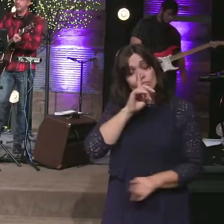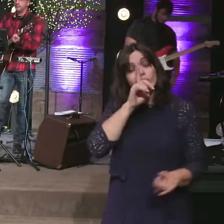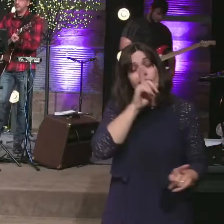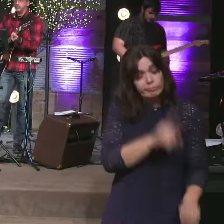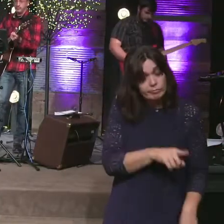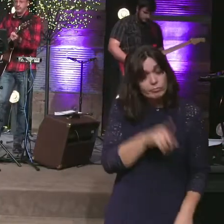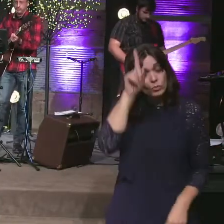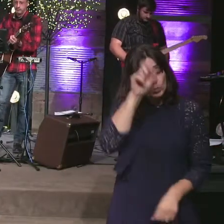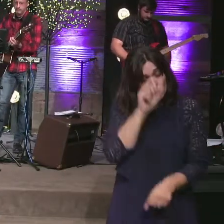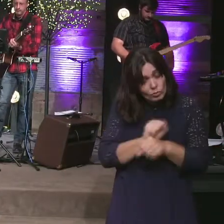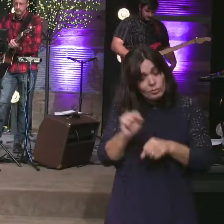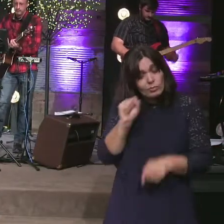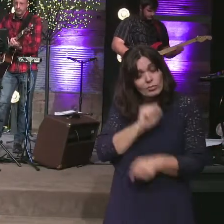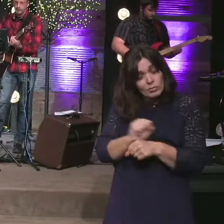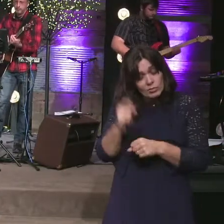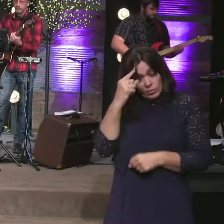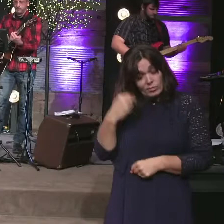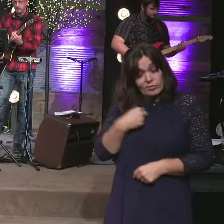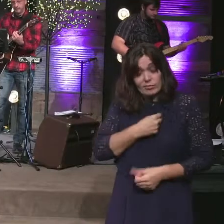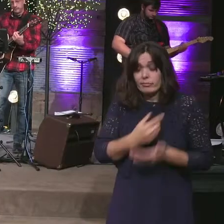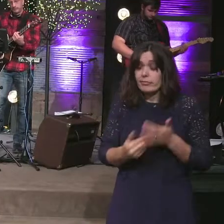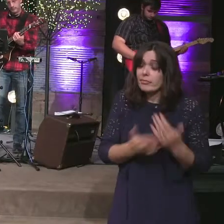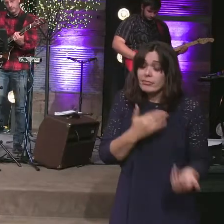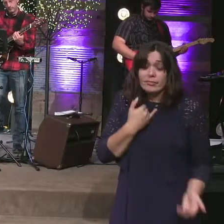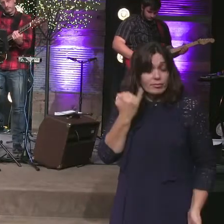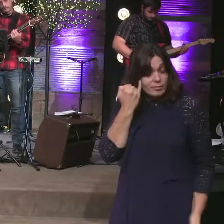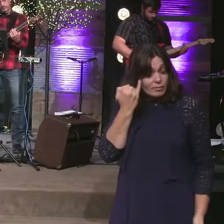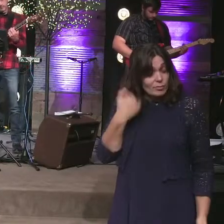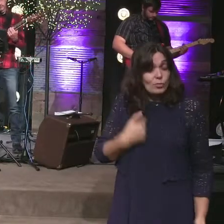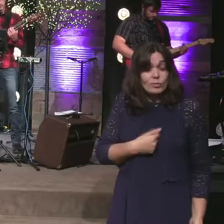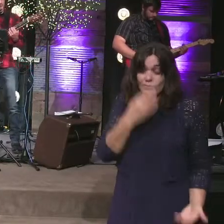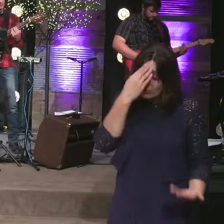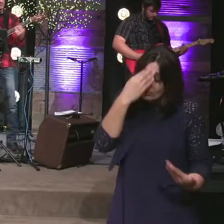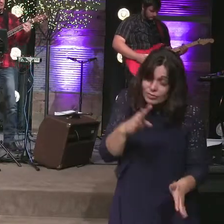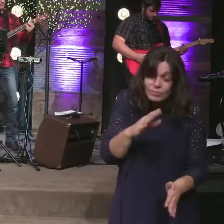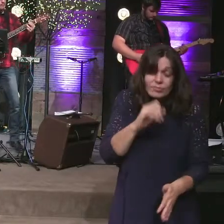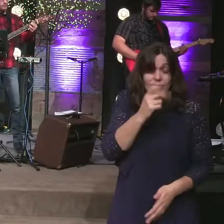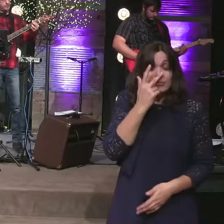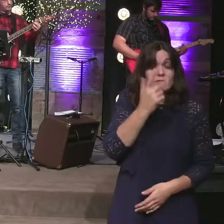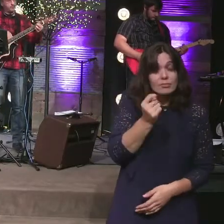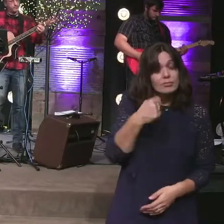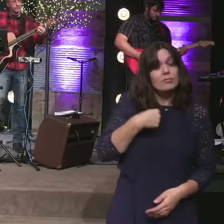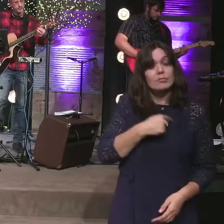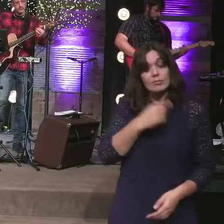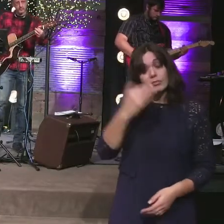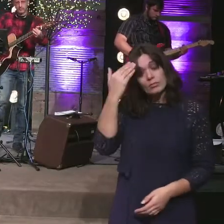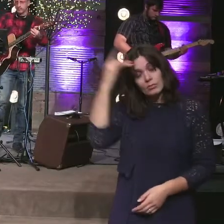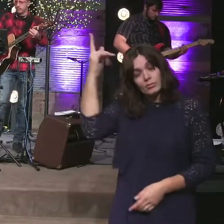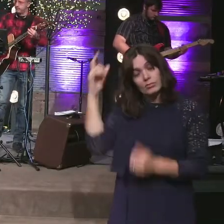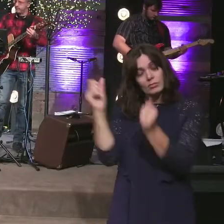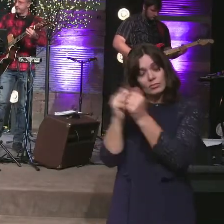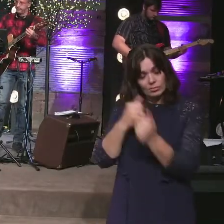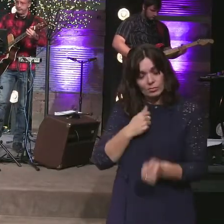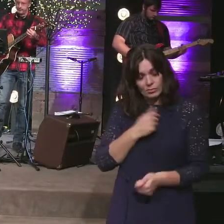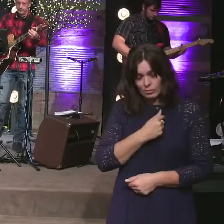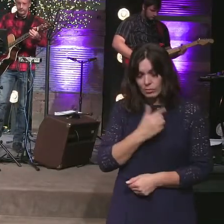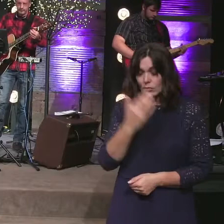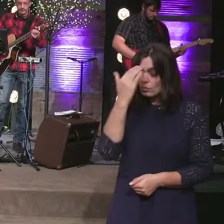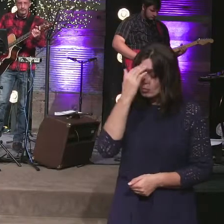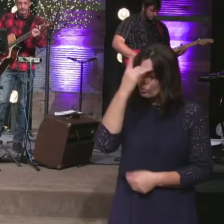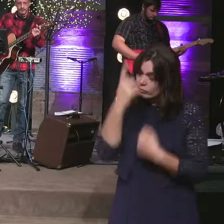on our behalf, even when we can't see it. We know, God, that You are with us. We know that You're for